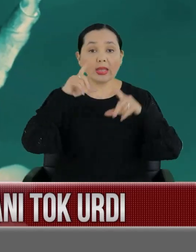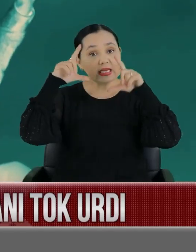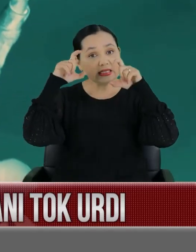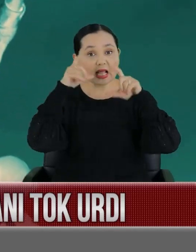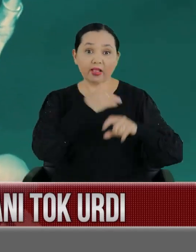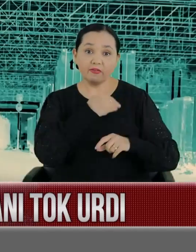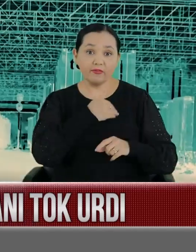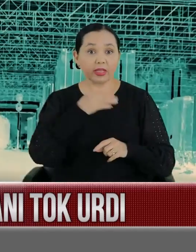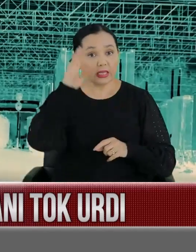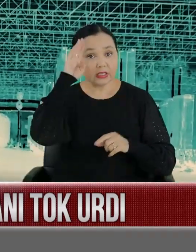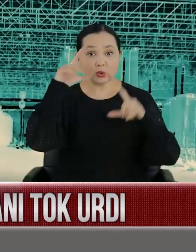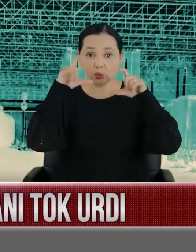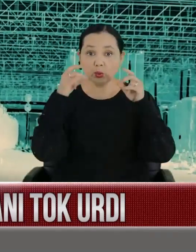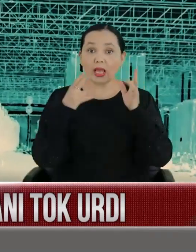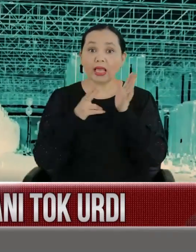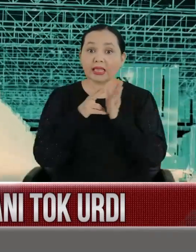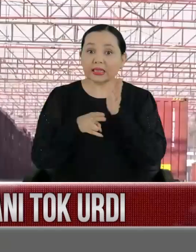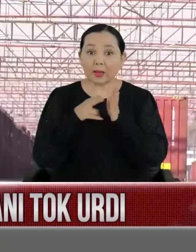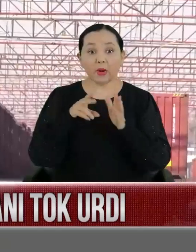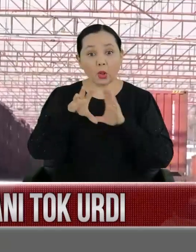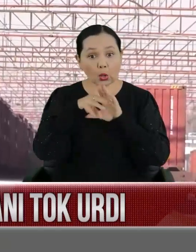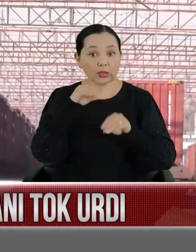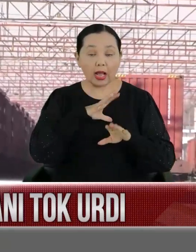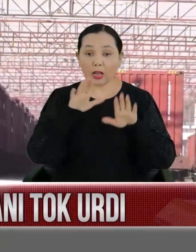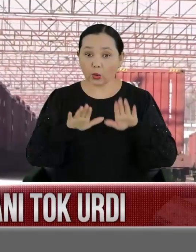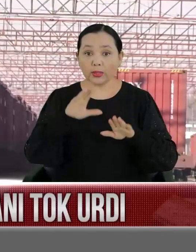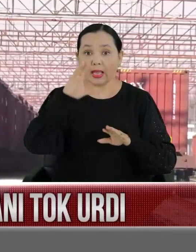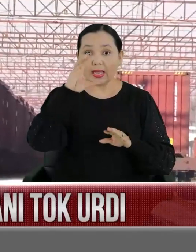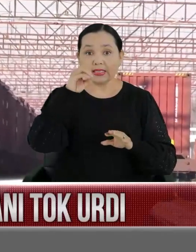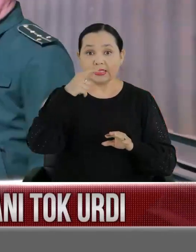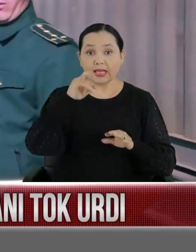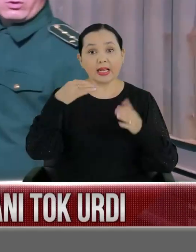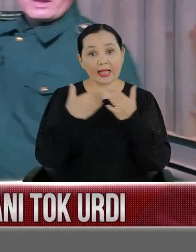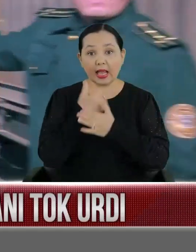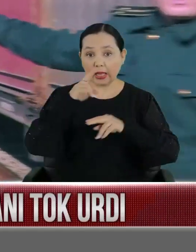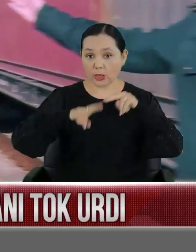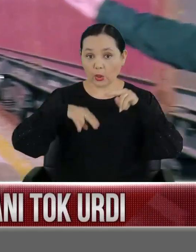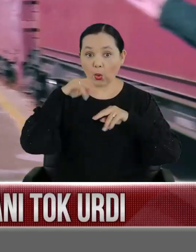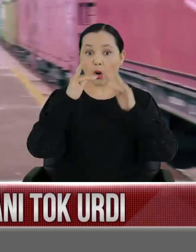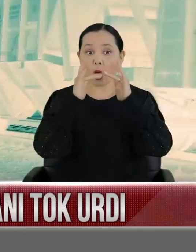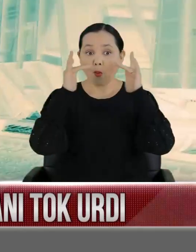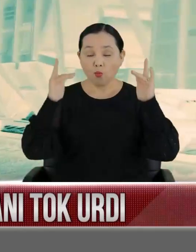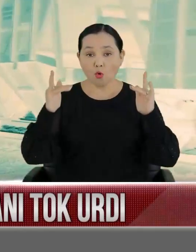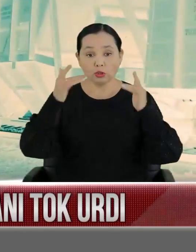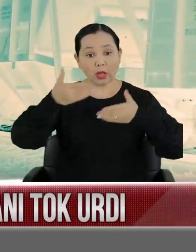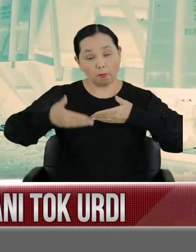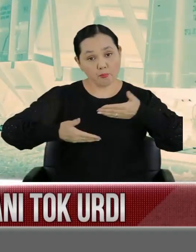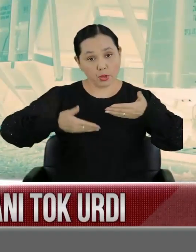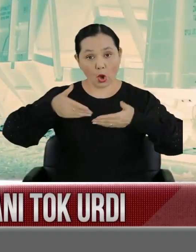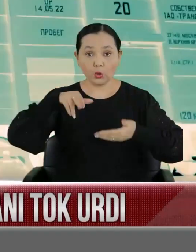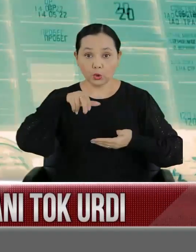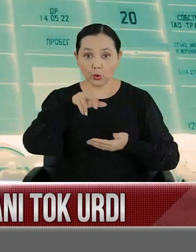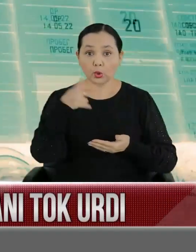selfi edi. Yigitcha surat uchun temir yo'l hududini tanladi. Mana bu Sergeli tumanida yangi qurilgan most tarafdan piyoda yurib